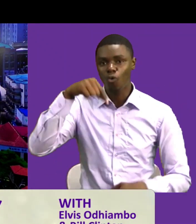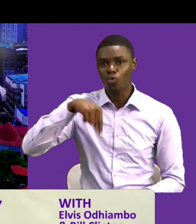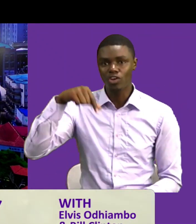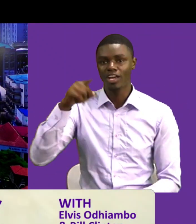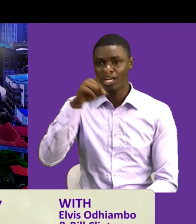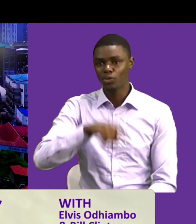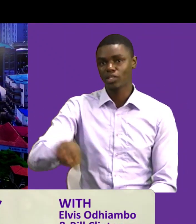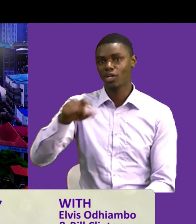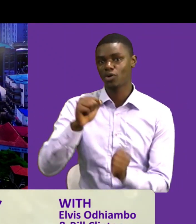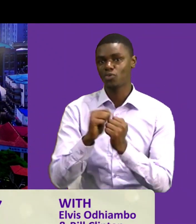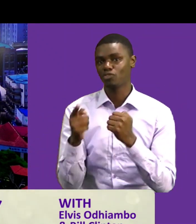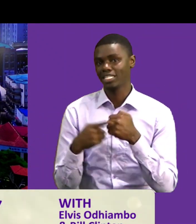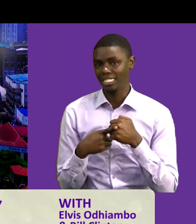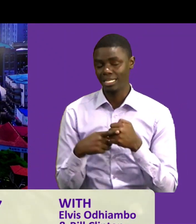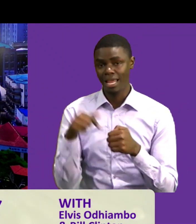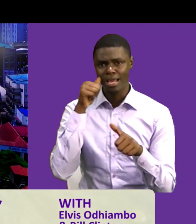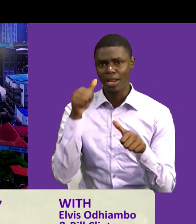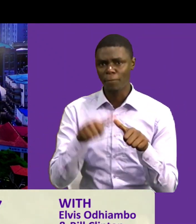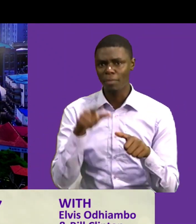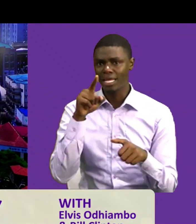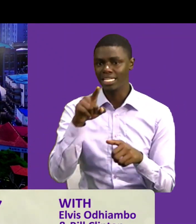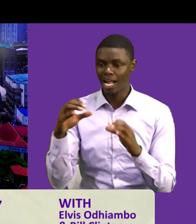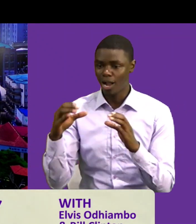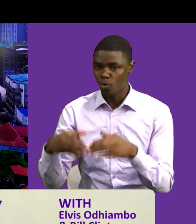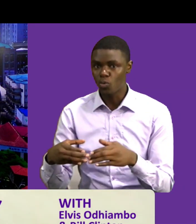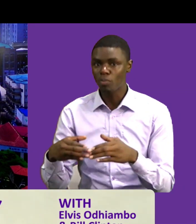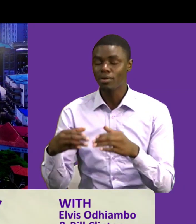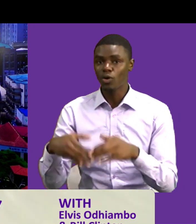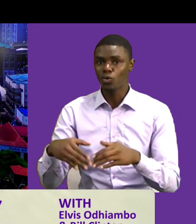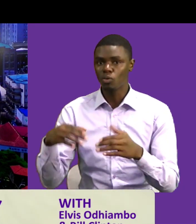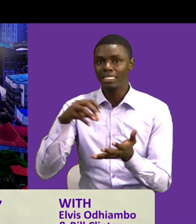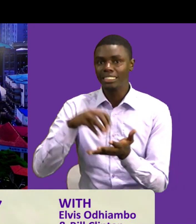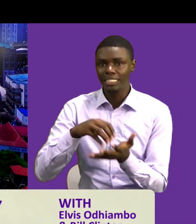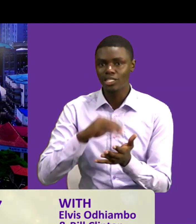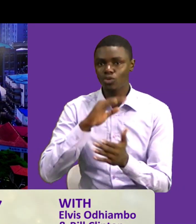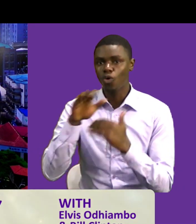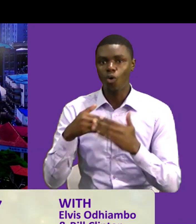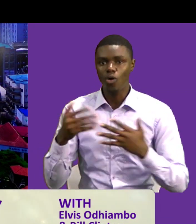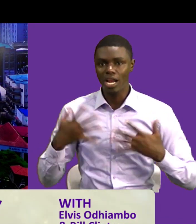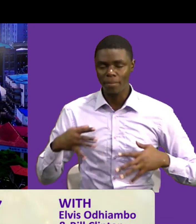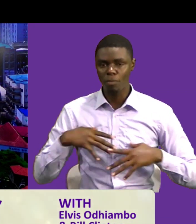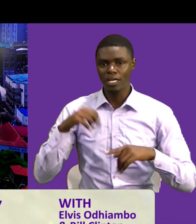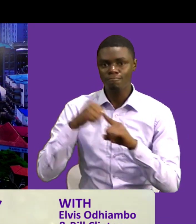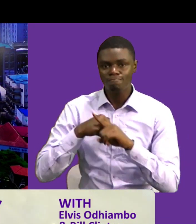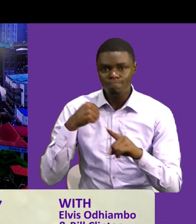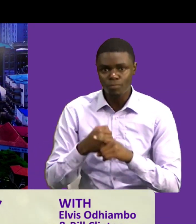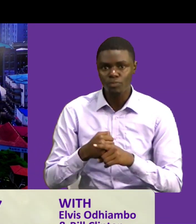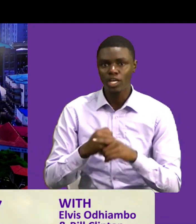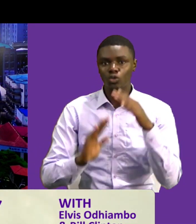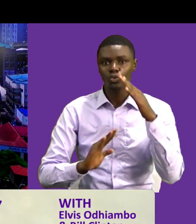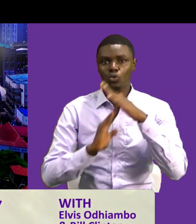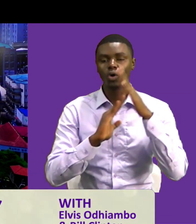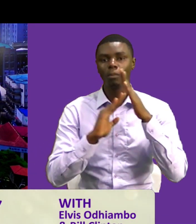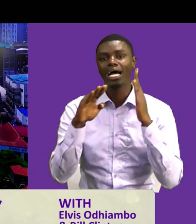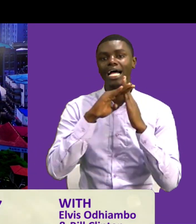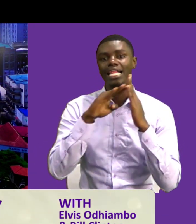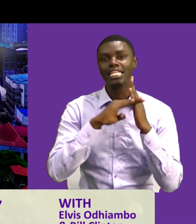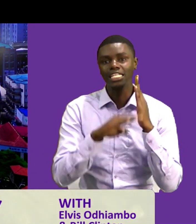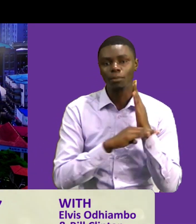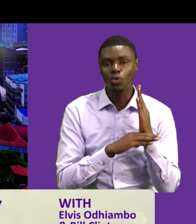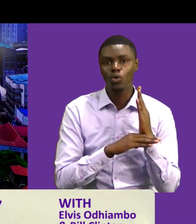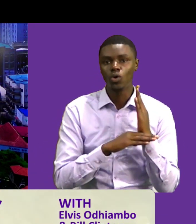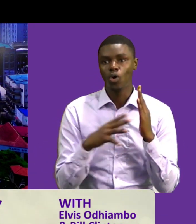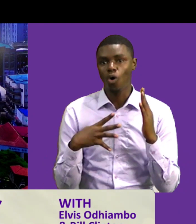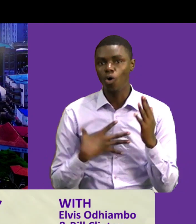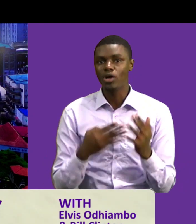round of 16. Remember, these are group stages, and in group stages everyone is fighting at least to top the table, or